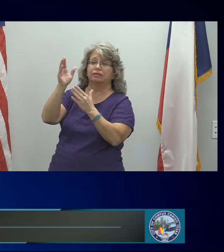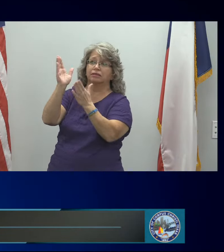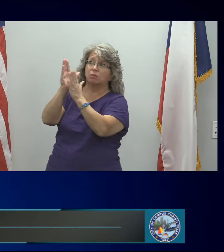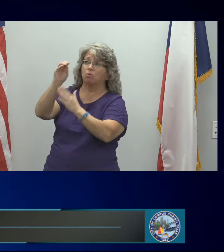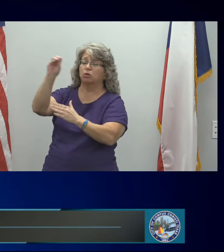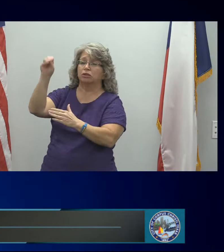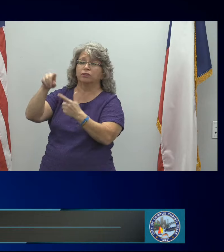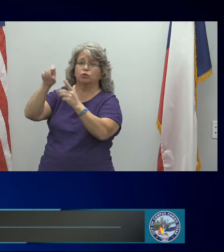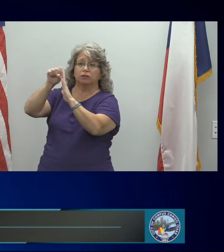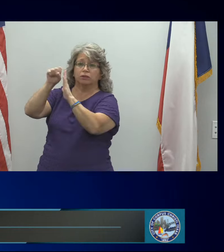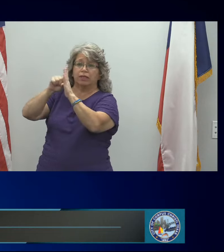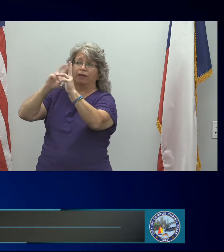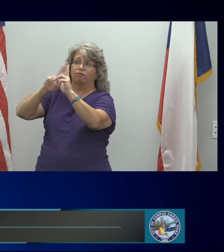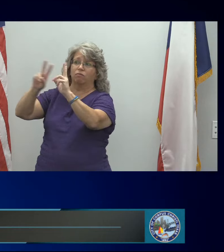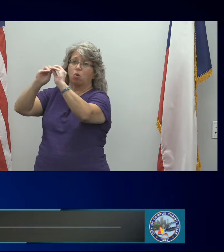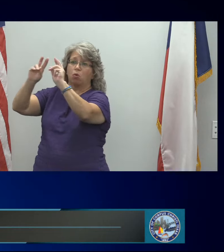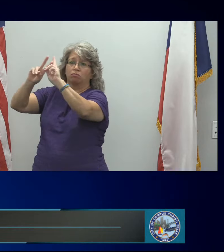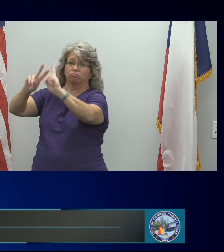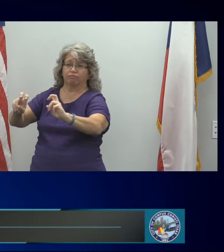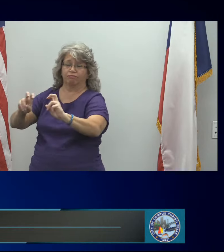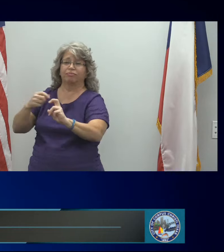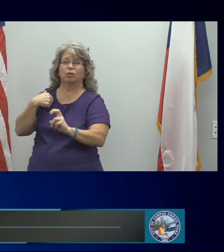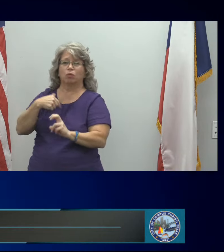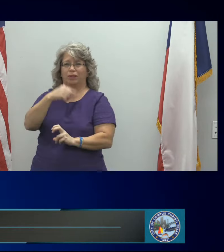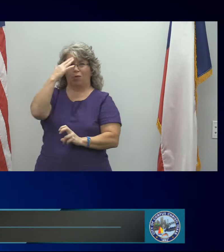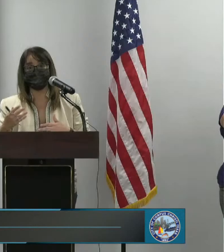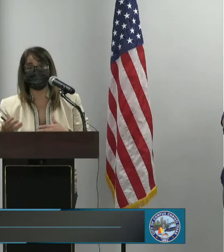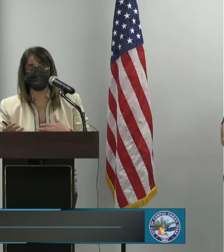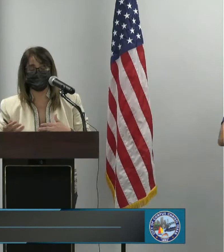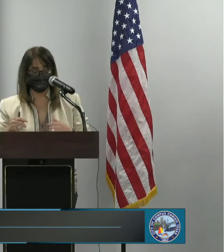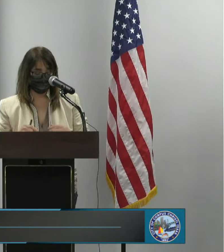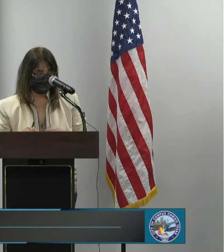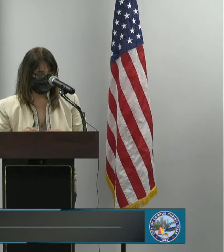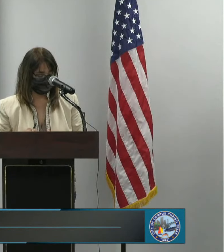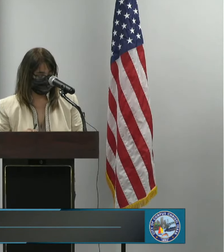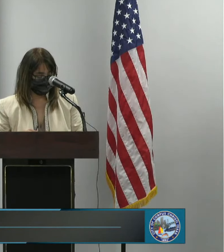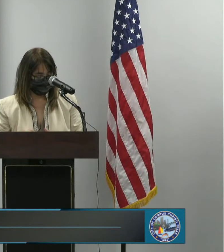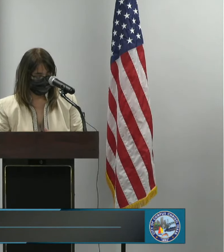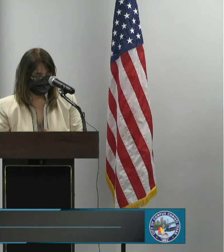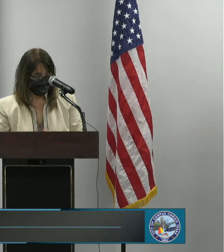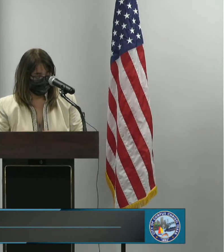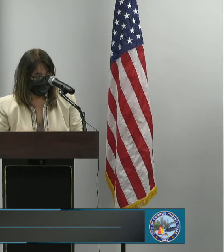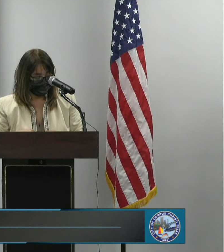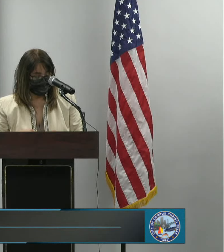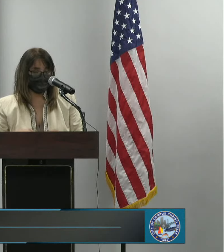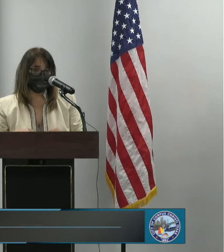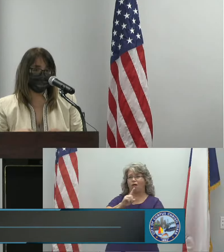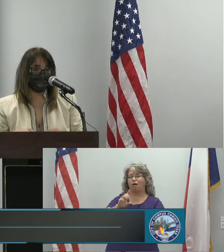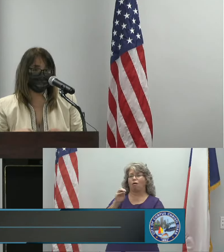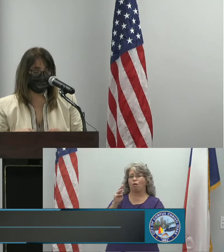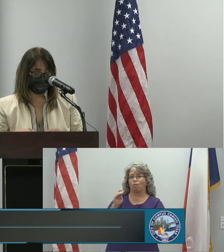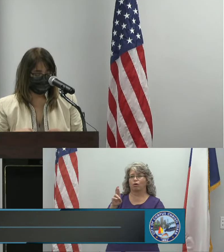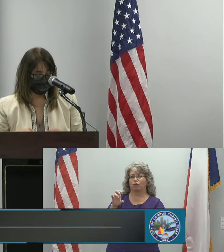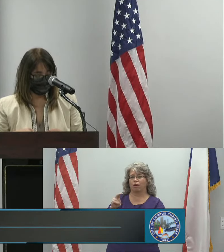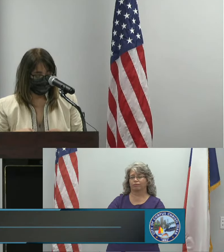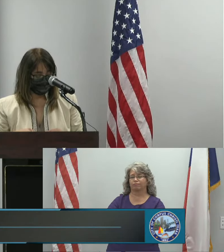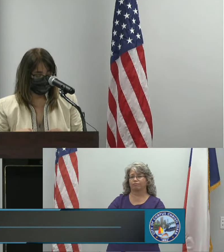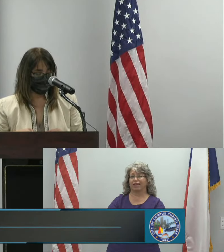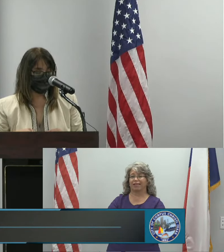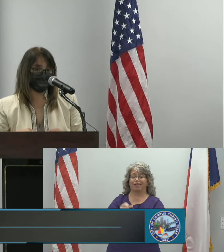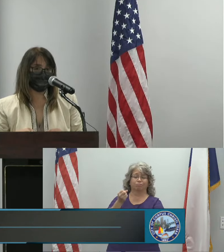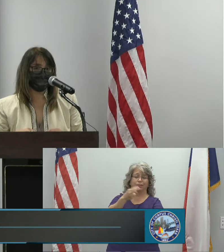United States are now attributed to Omicron, so it has outcompeted the Delta variant. In December of last